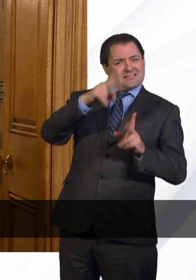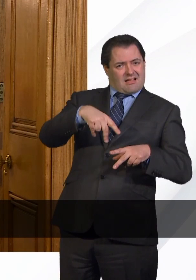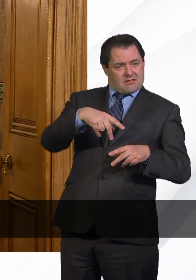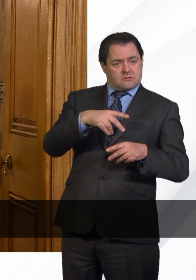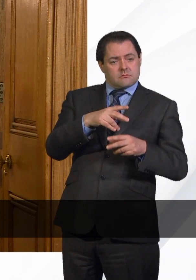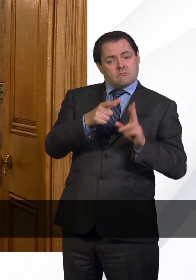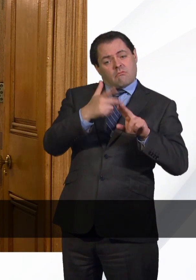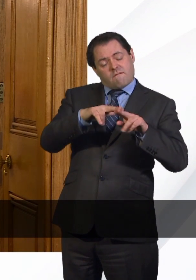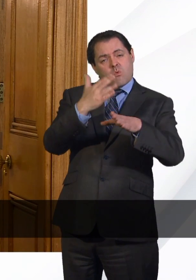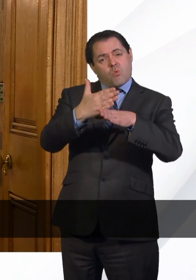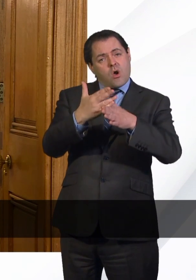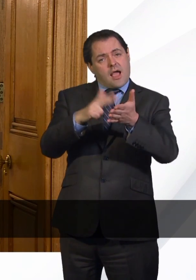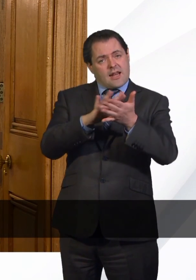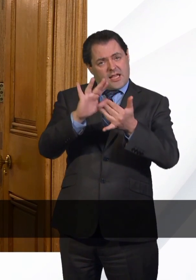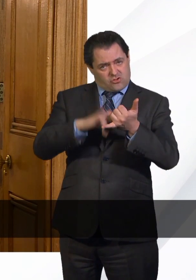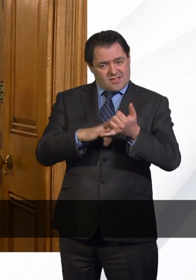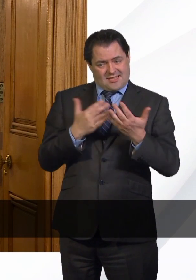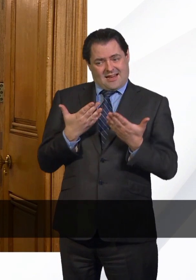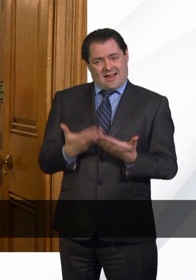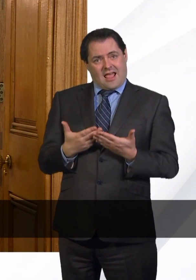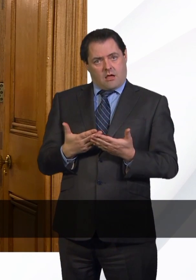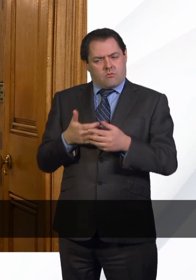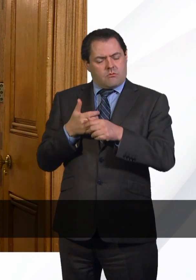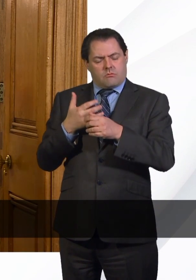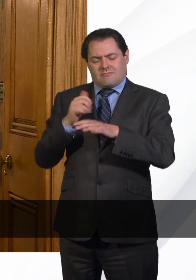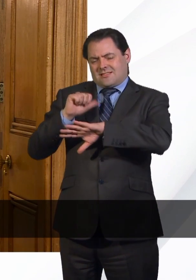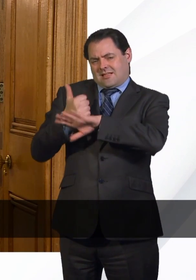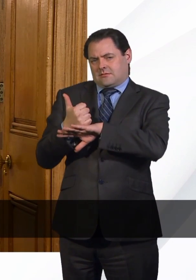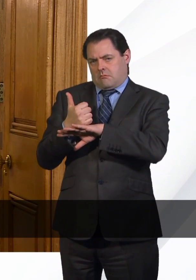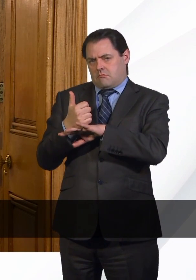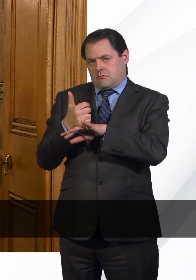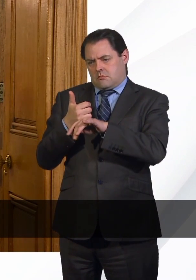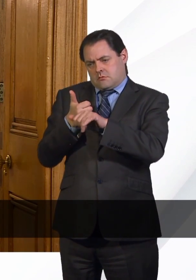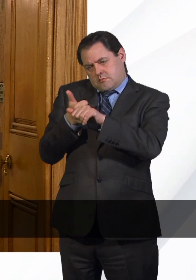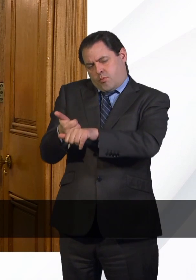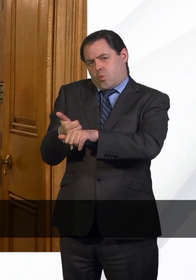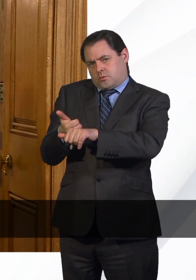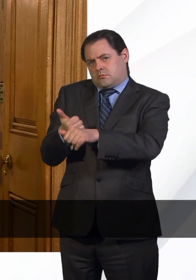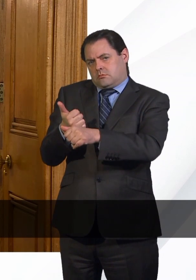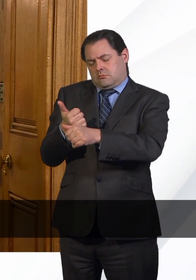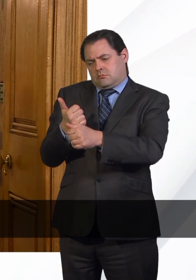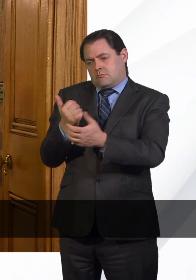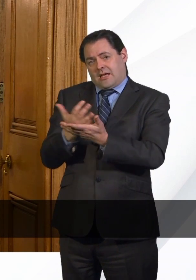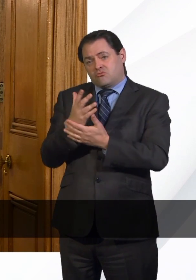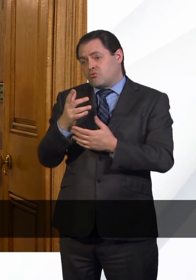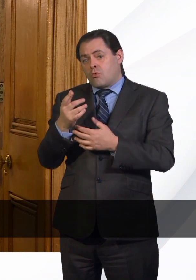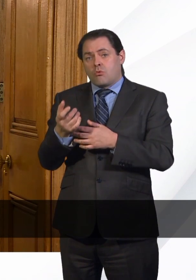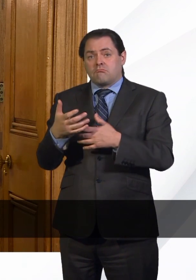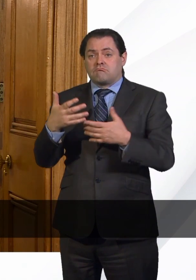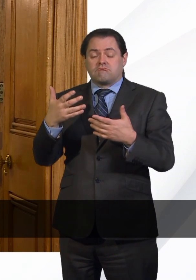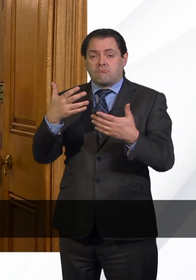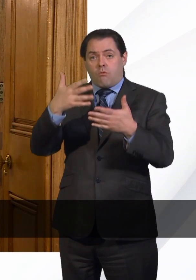have a programme of support that we've been able to put in place that is there for